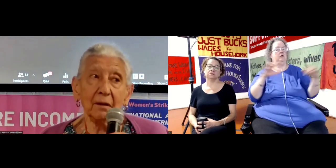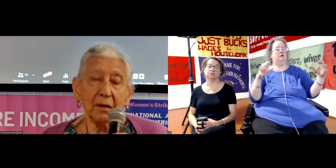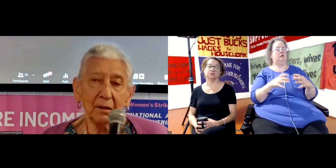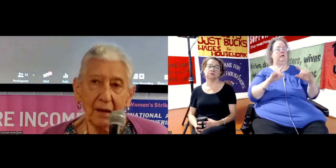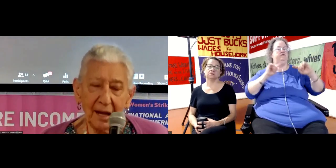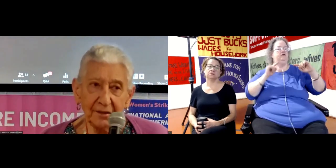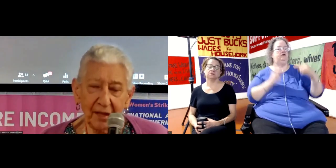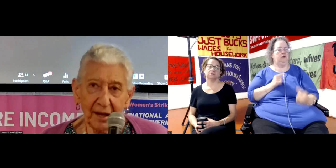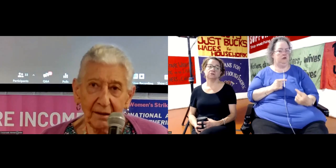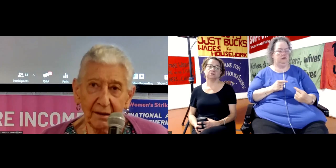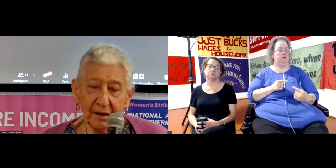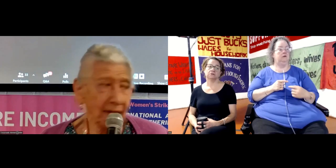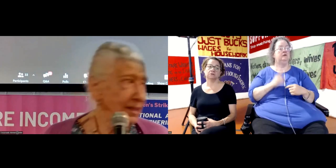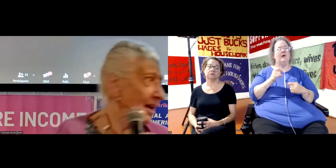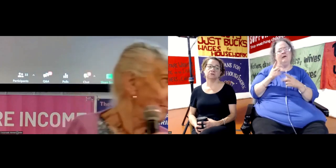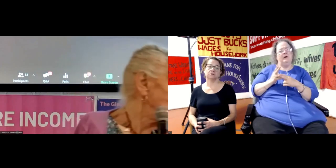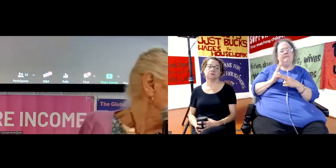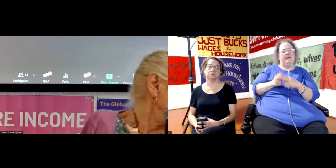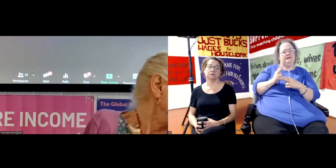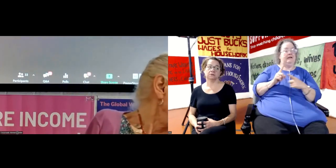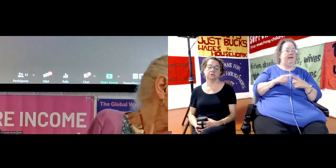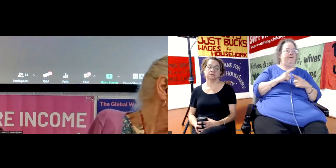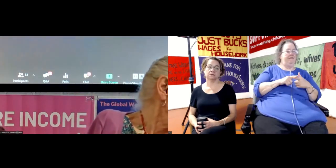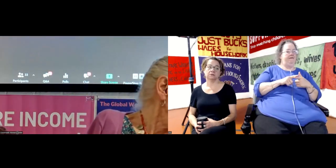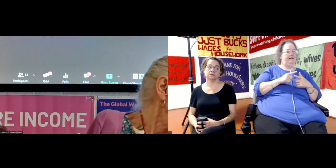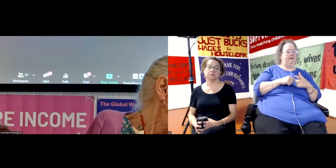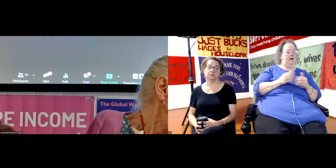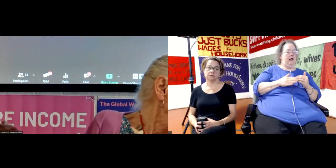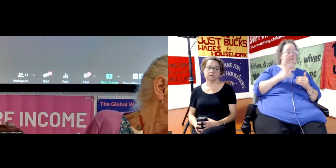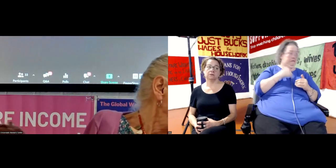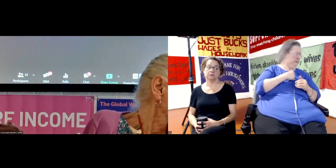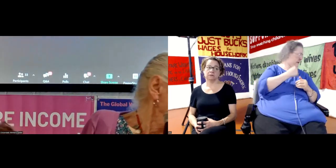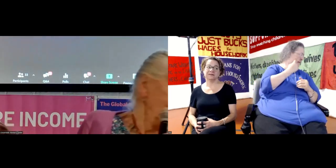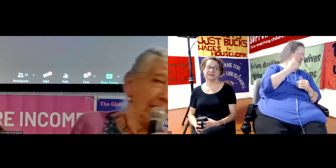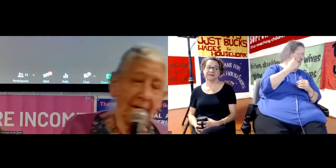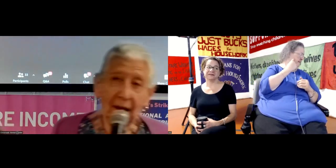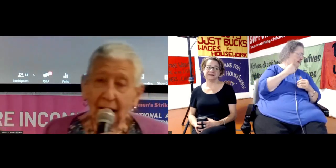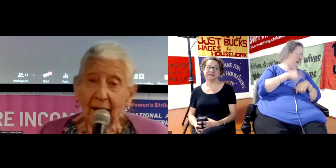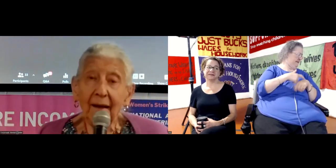then end there. I think I must be running out of time.